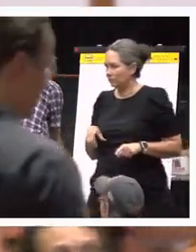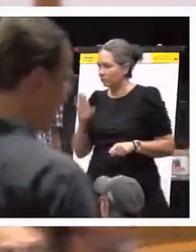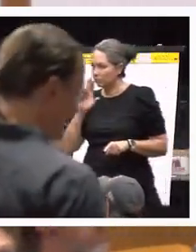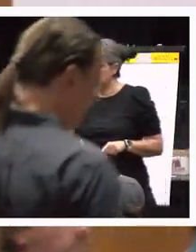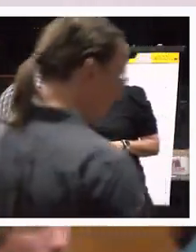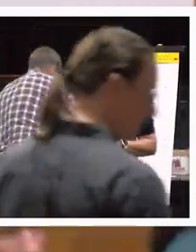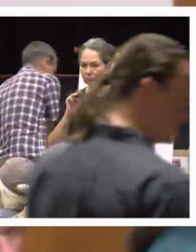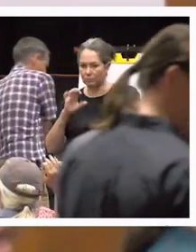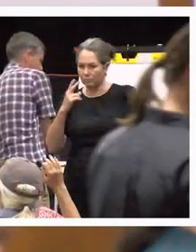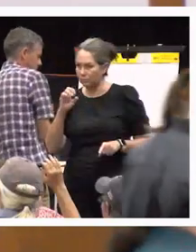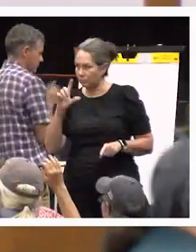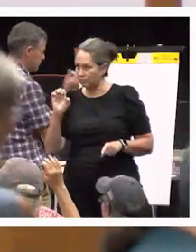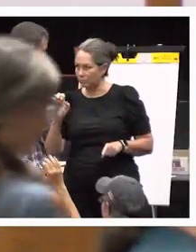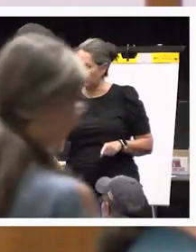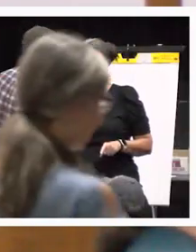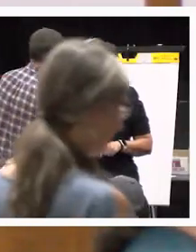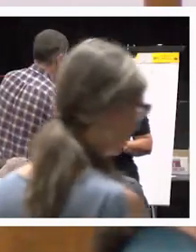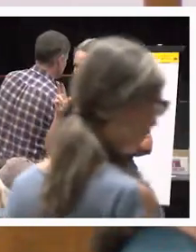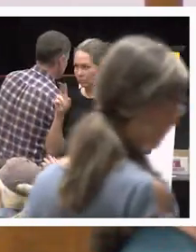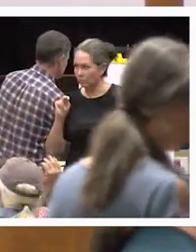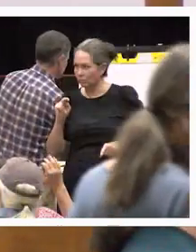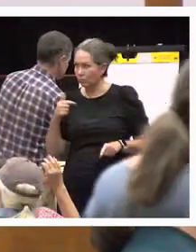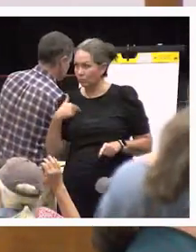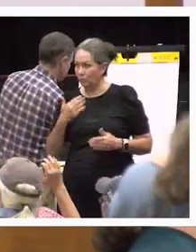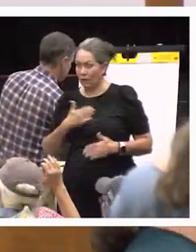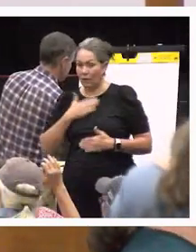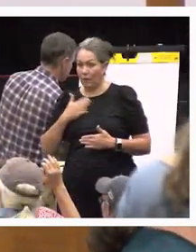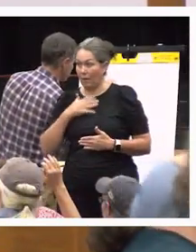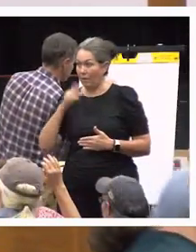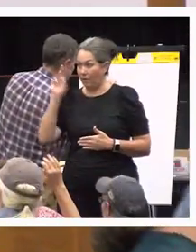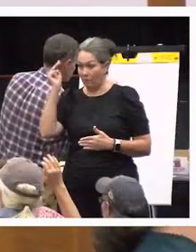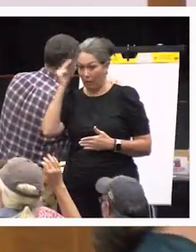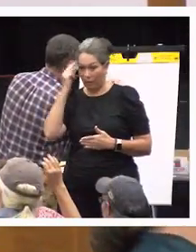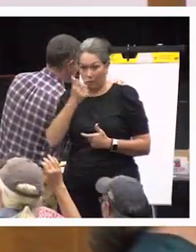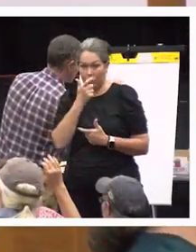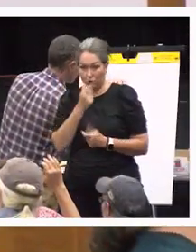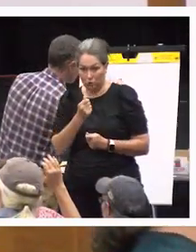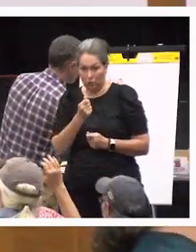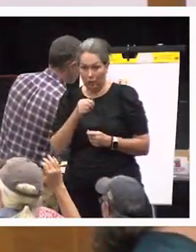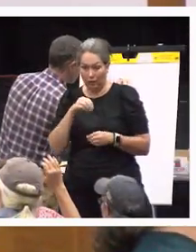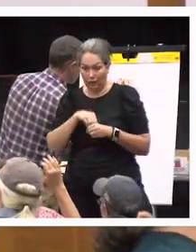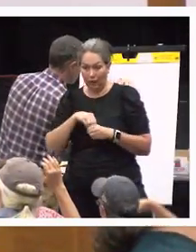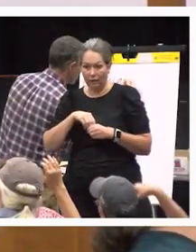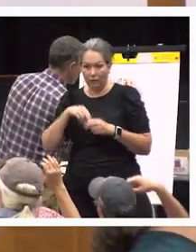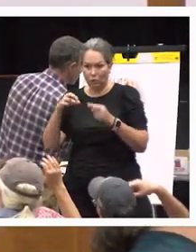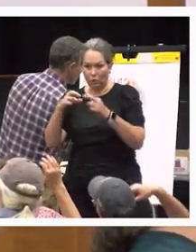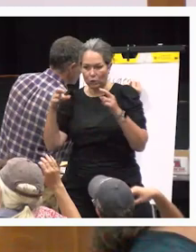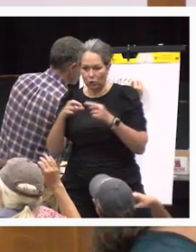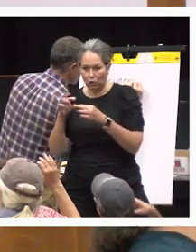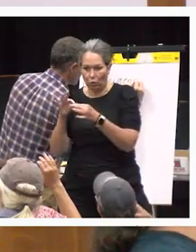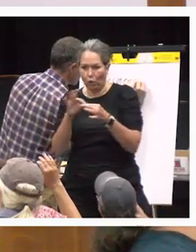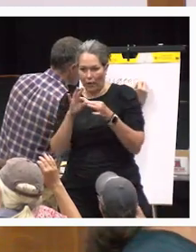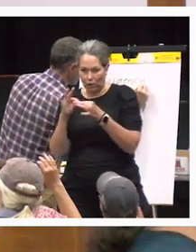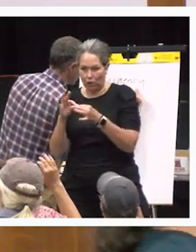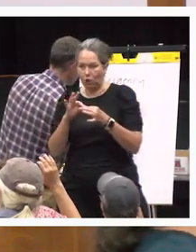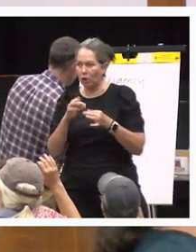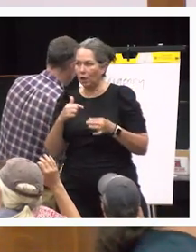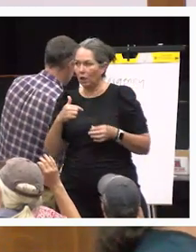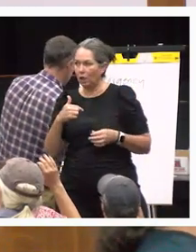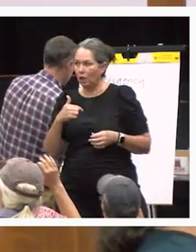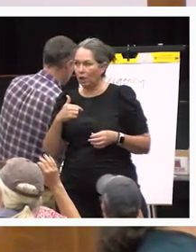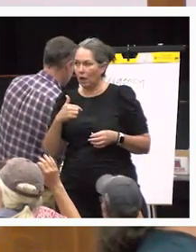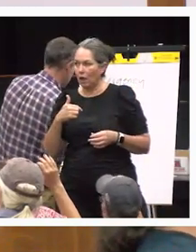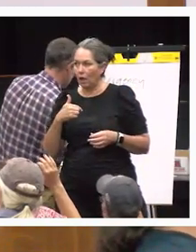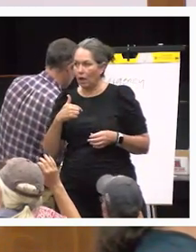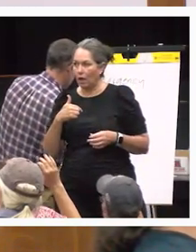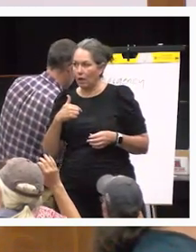Hi, I'm Michelle Braun, and I'm glad that Montpelier is interested in regional coordination. I was asked